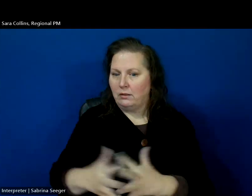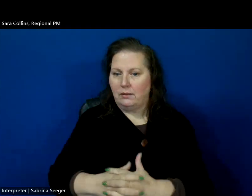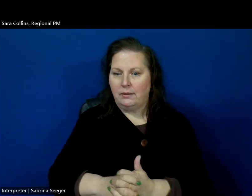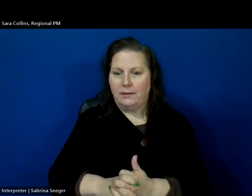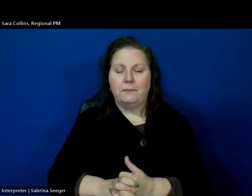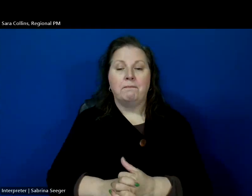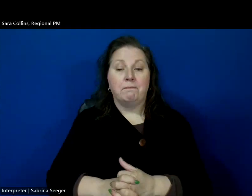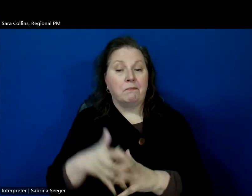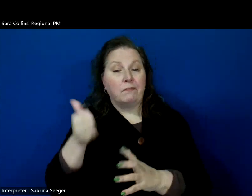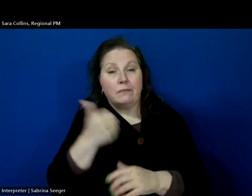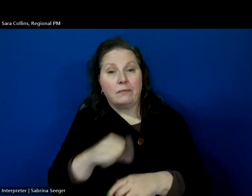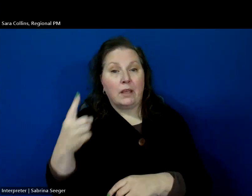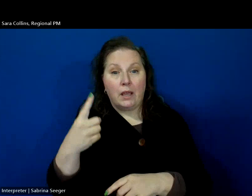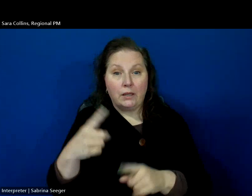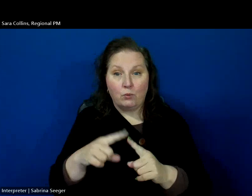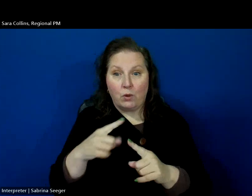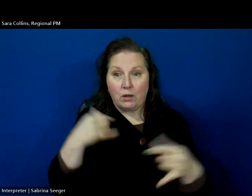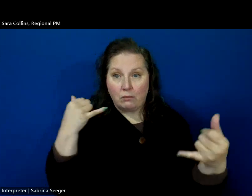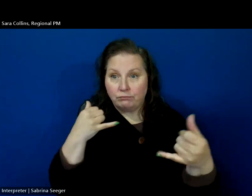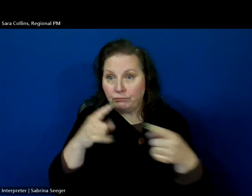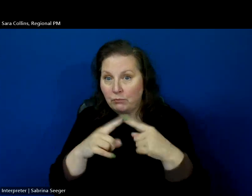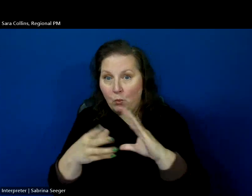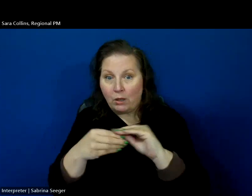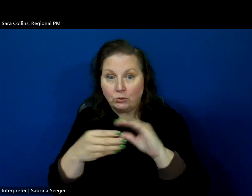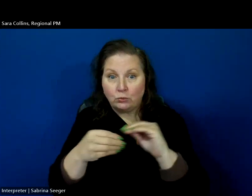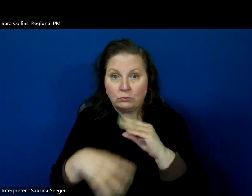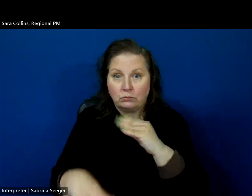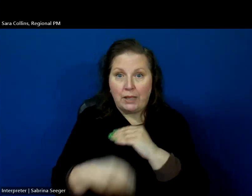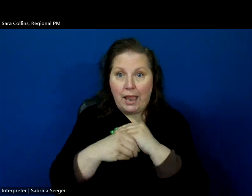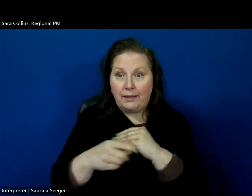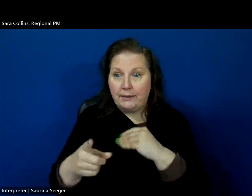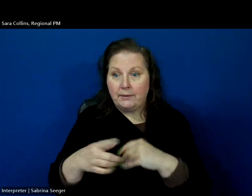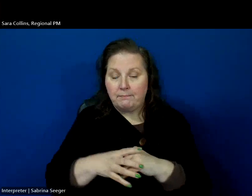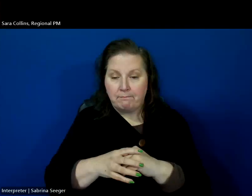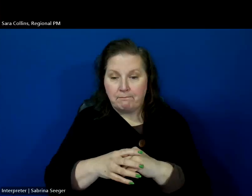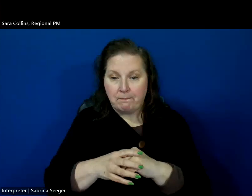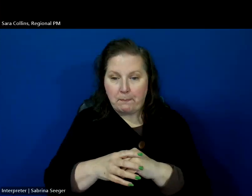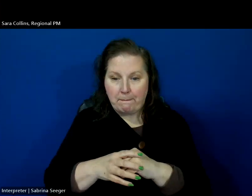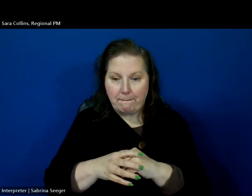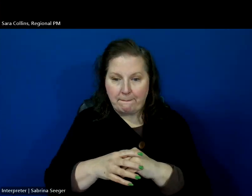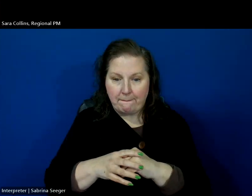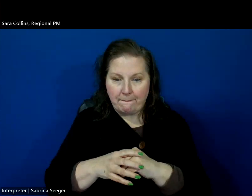Does anyone else on the phone have a comment they'd like to add?